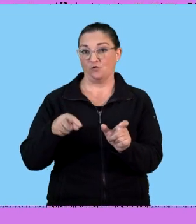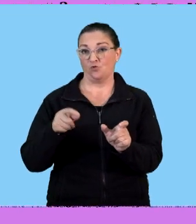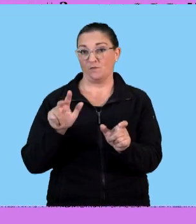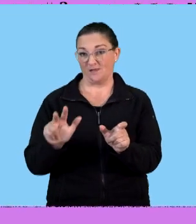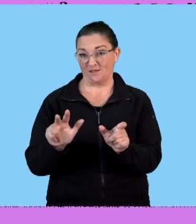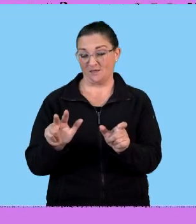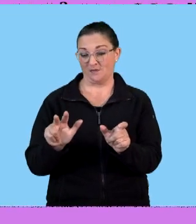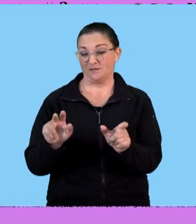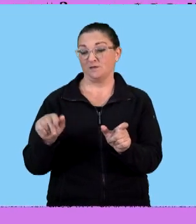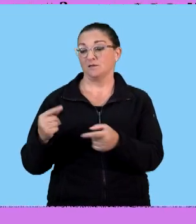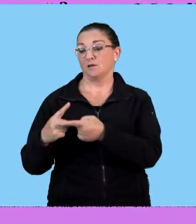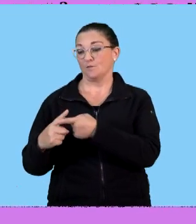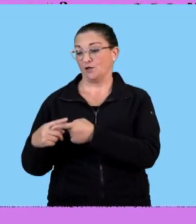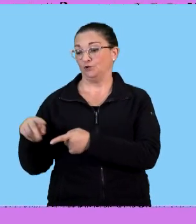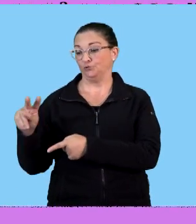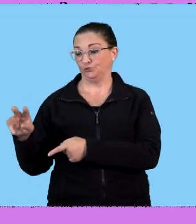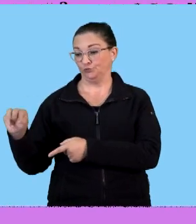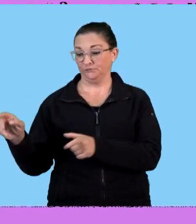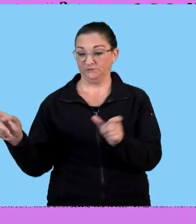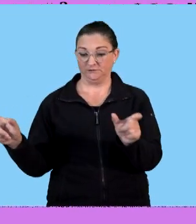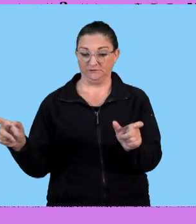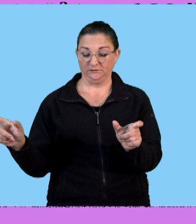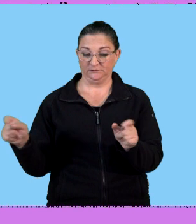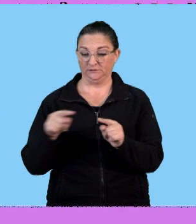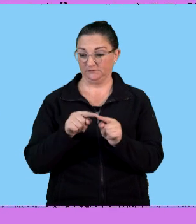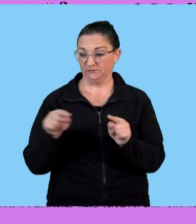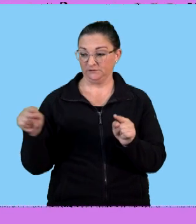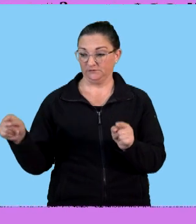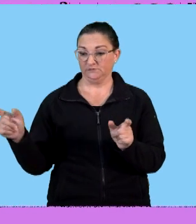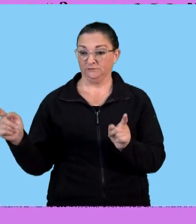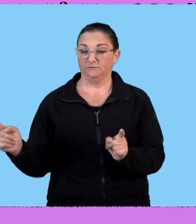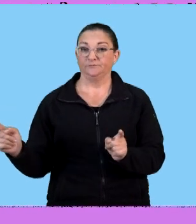agree, plus the 2 meters on the other side.